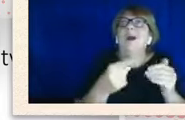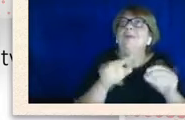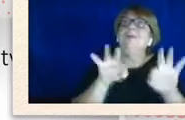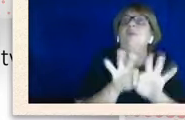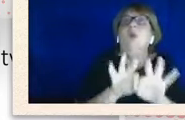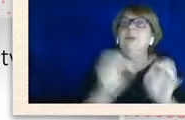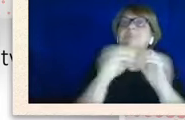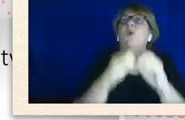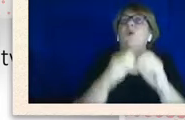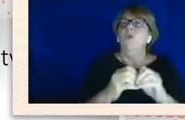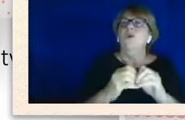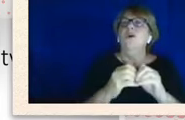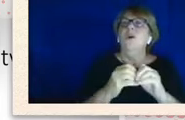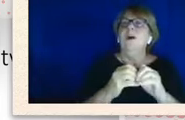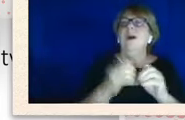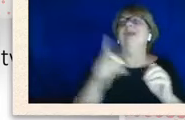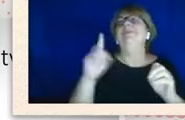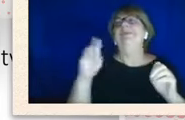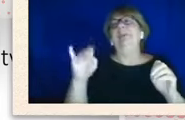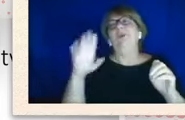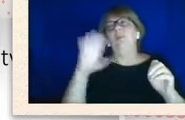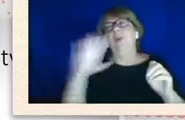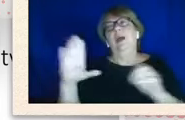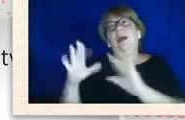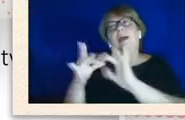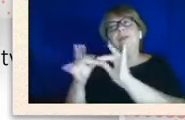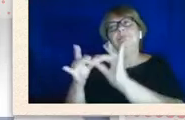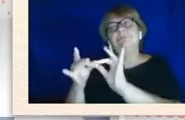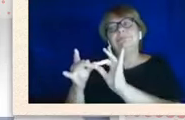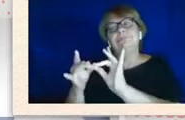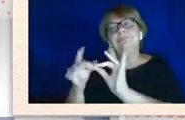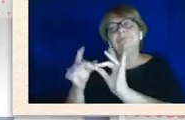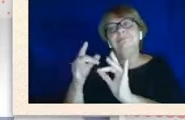on the next slide. So I'll go ahead and say slide right there.